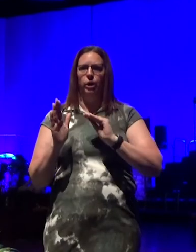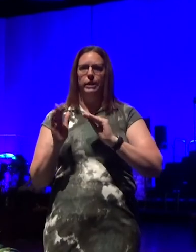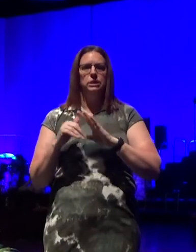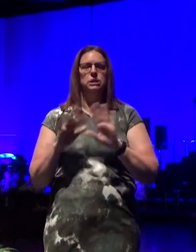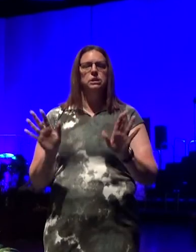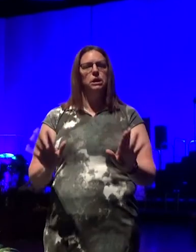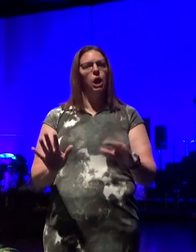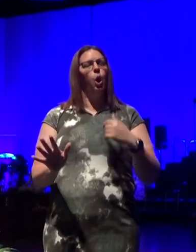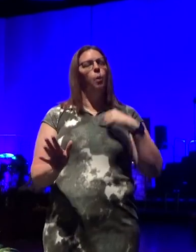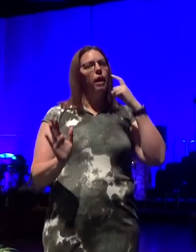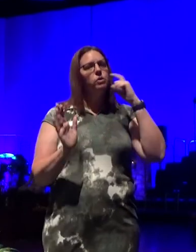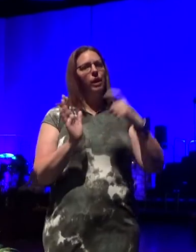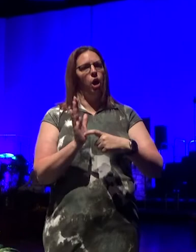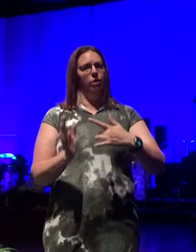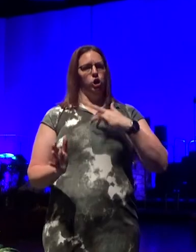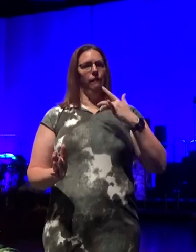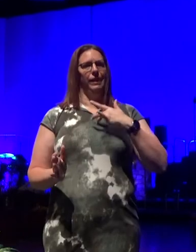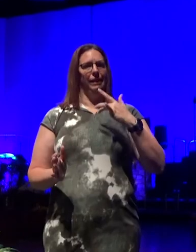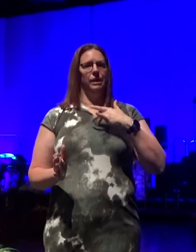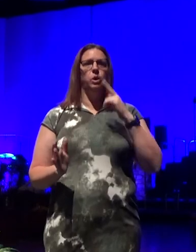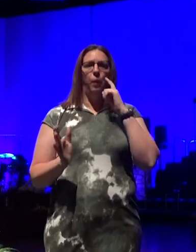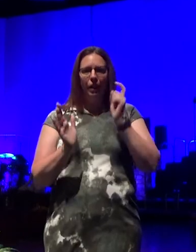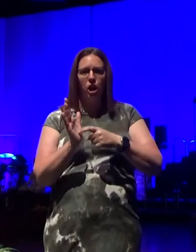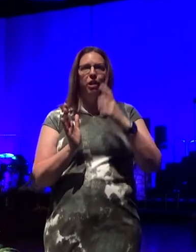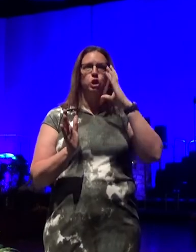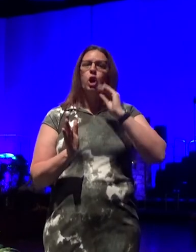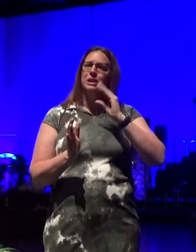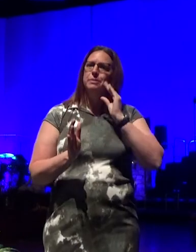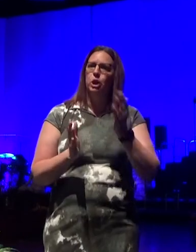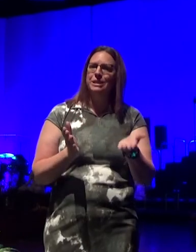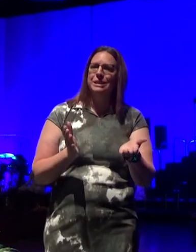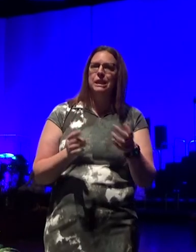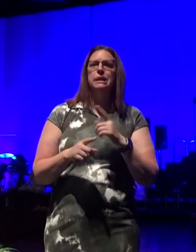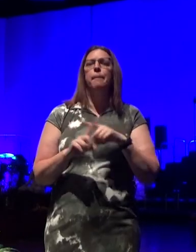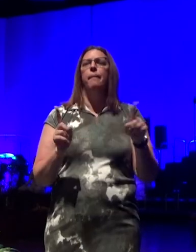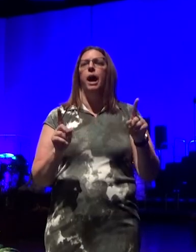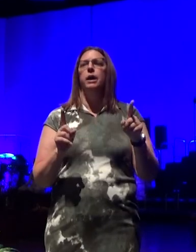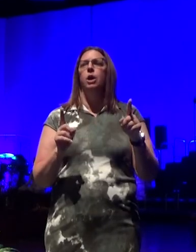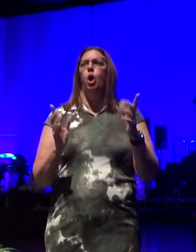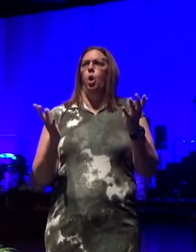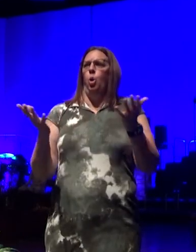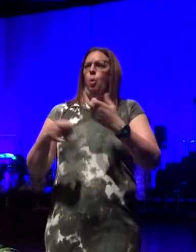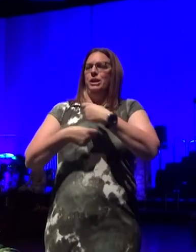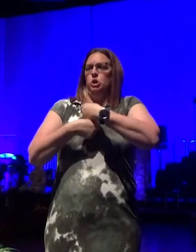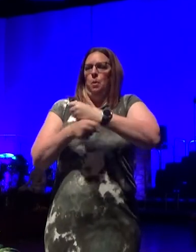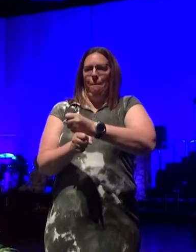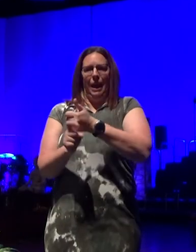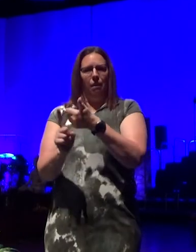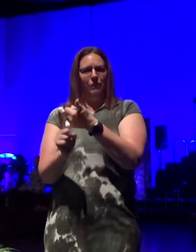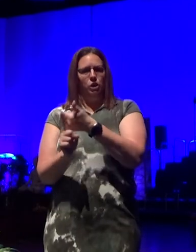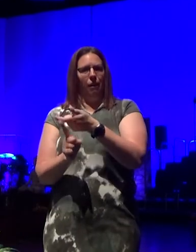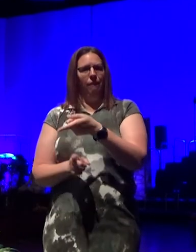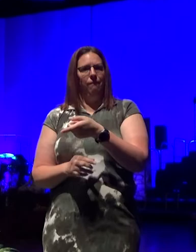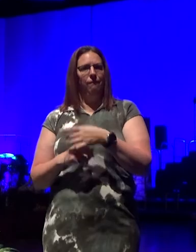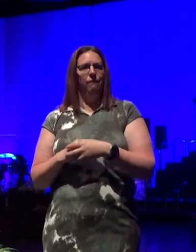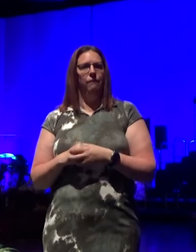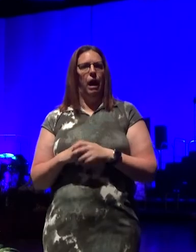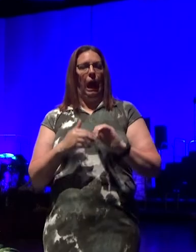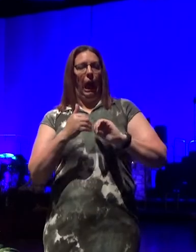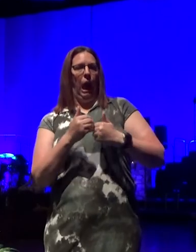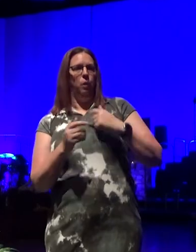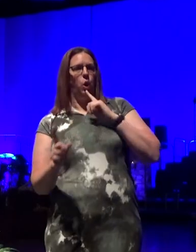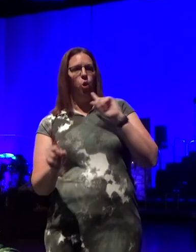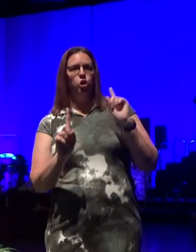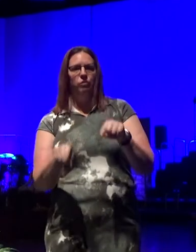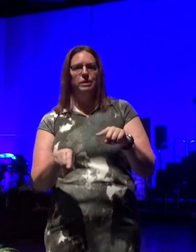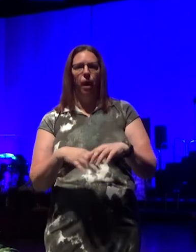should always acknowledge our experience. But what are we going to make of ourselves? How are we going to respond? Are we going to